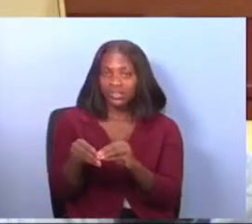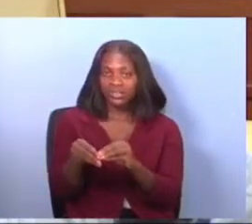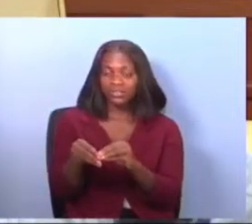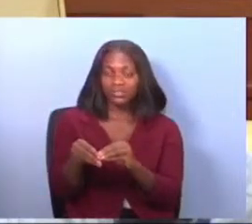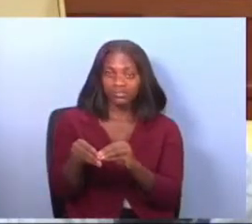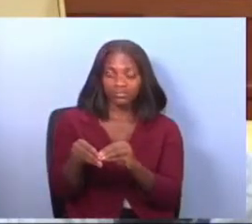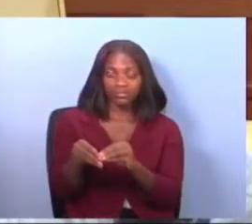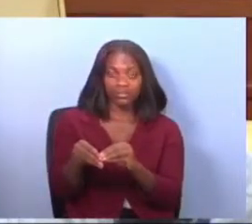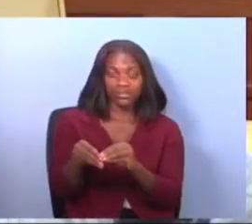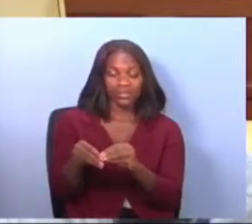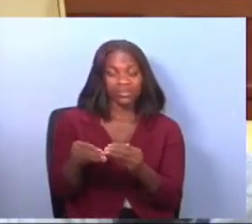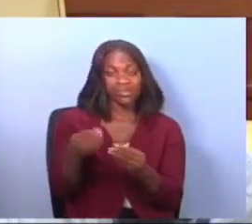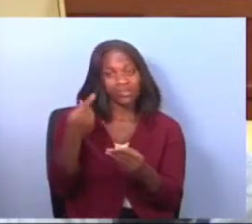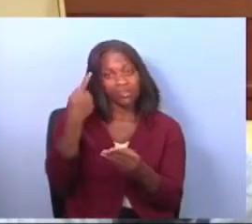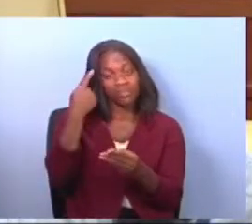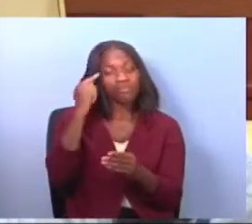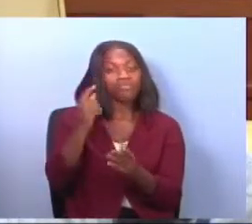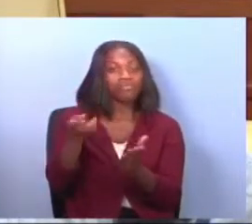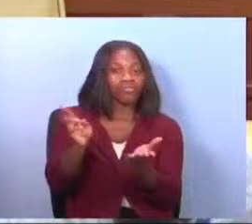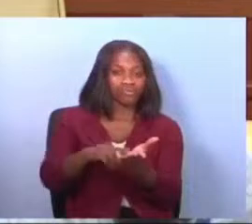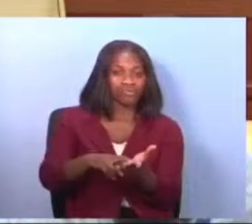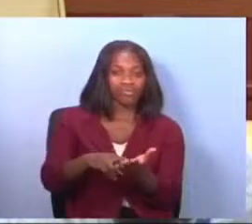the purposes of the records. Thank you.